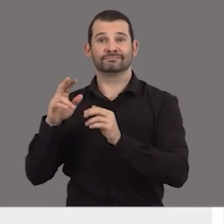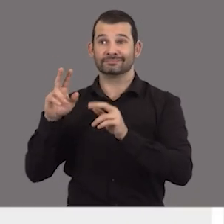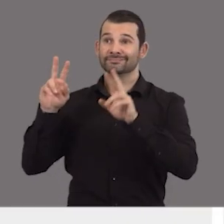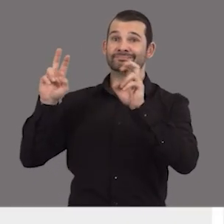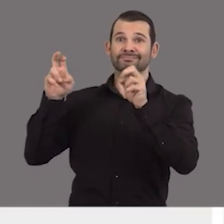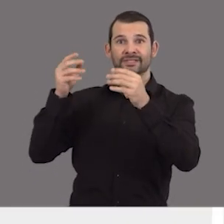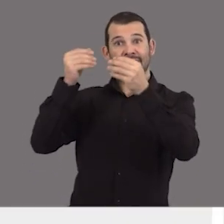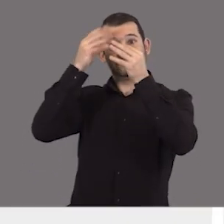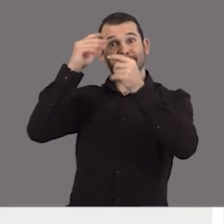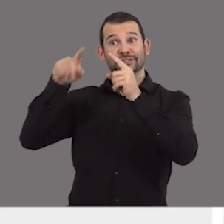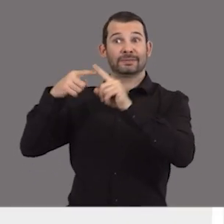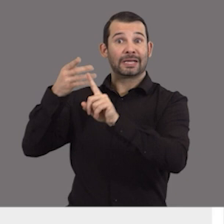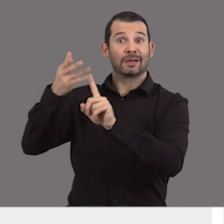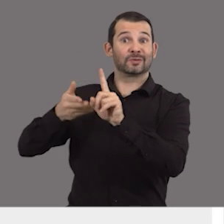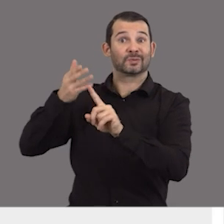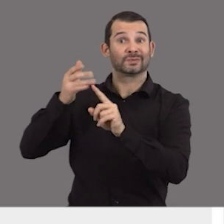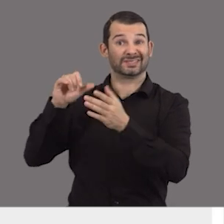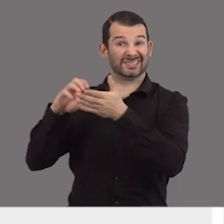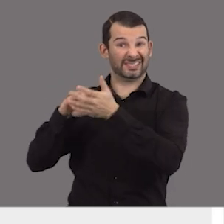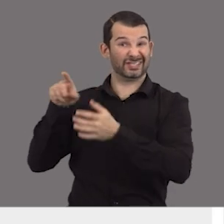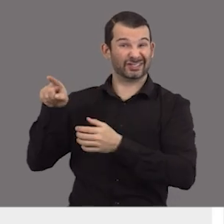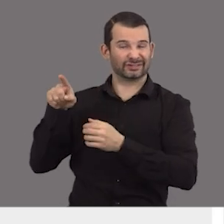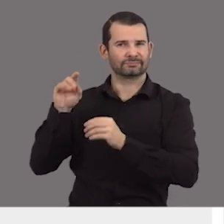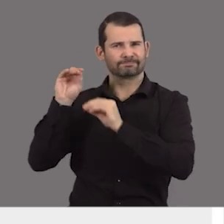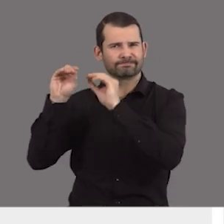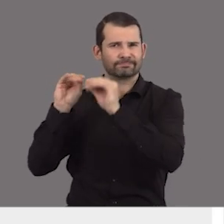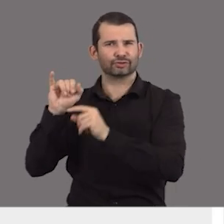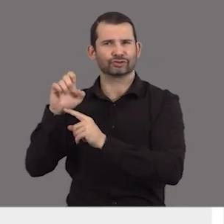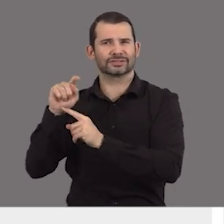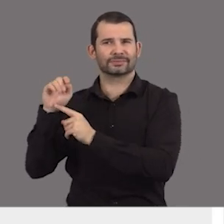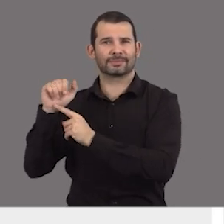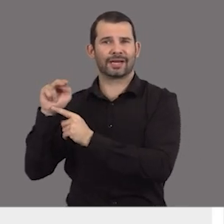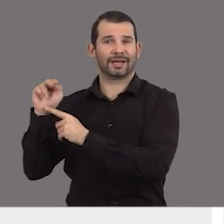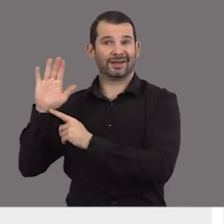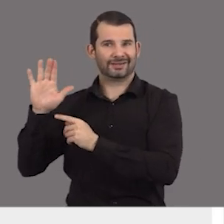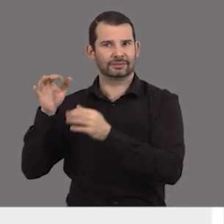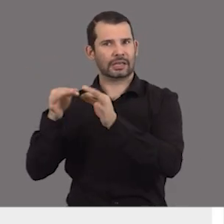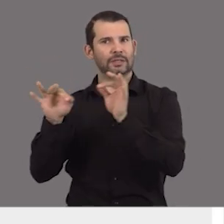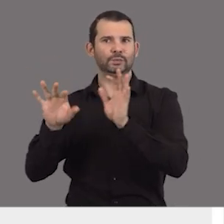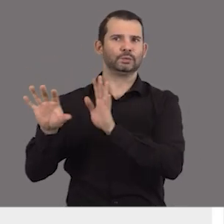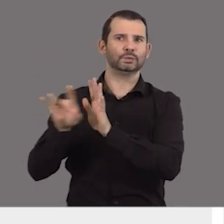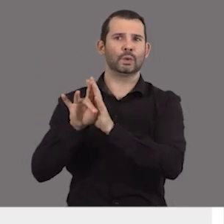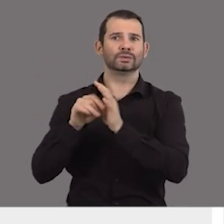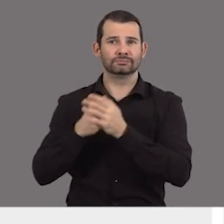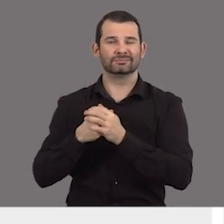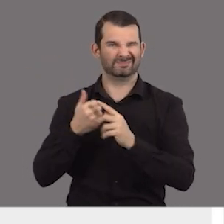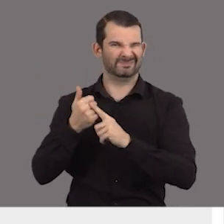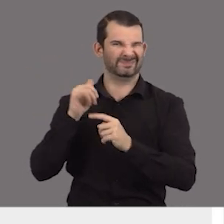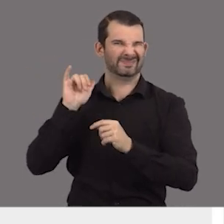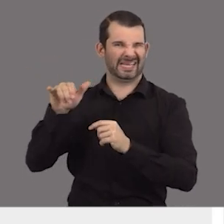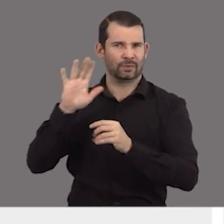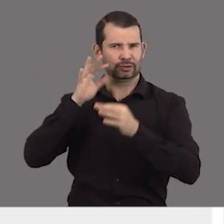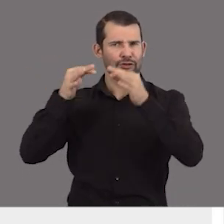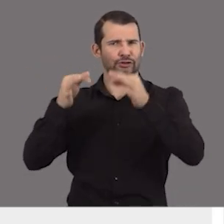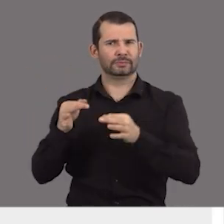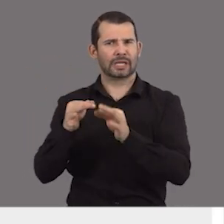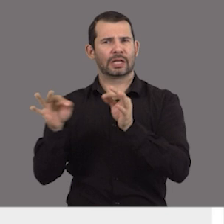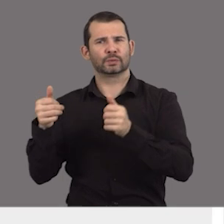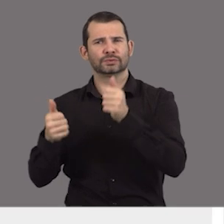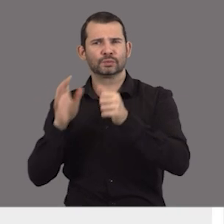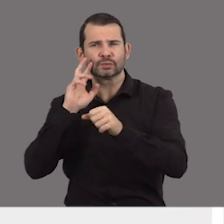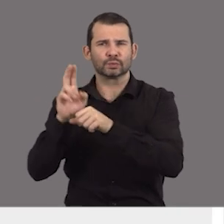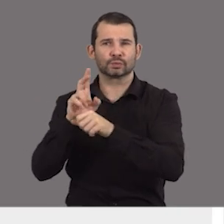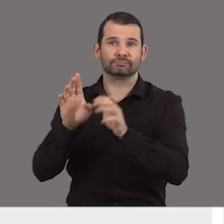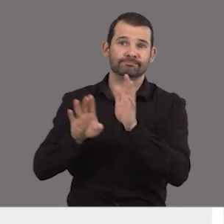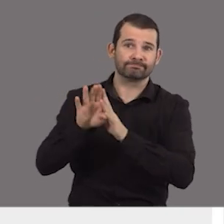In the Information About You section, enter Jeet Man's language of choice. This will determine the language that will be used